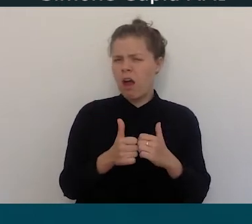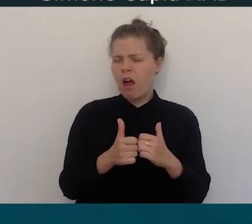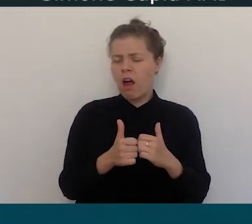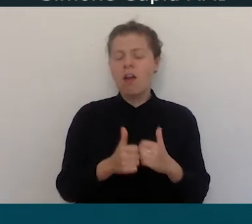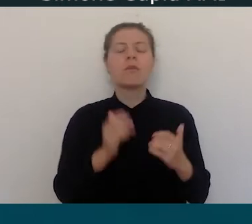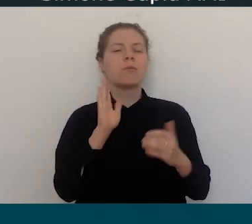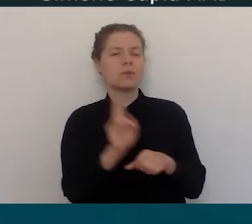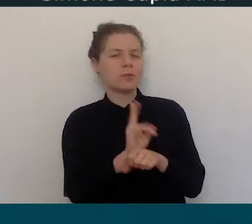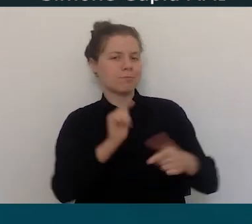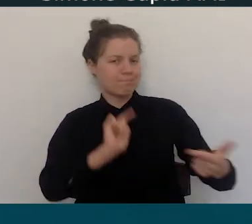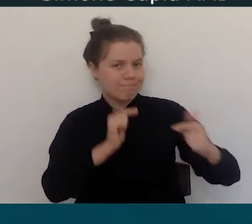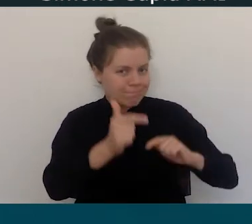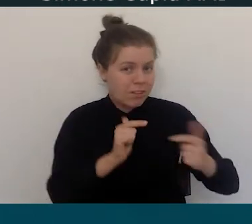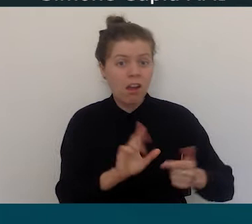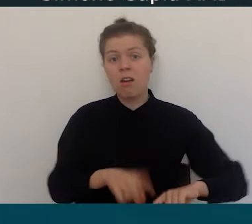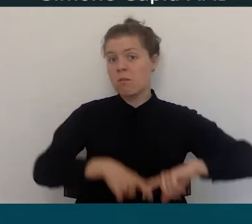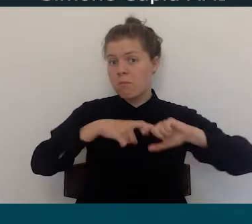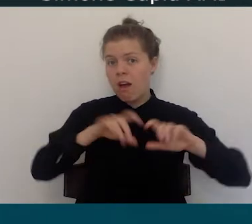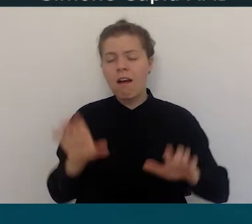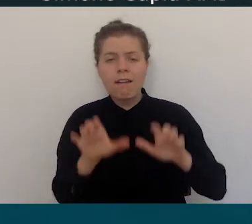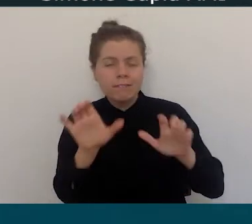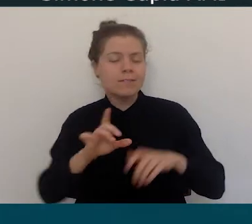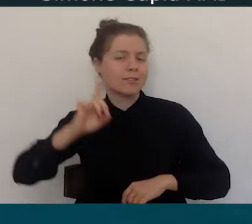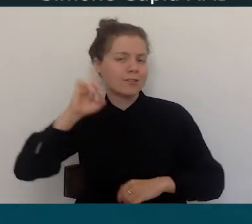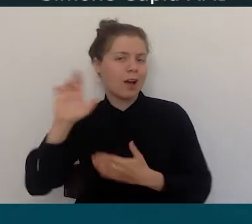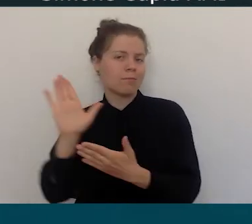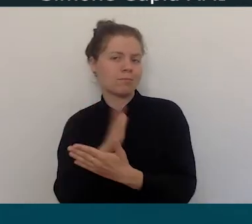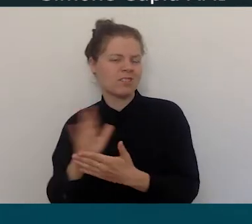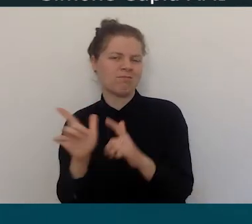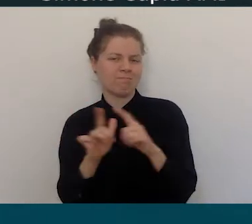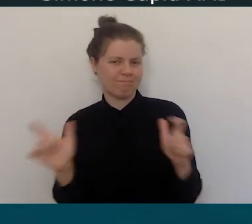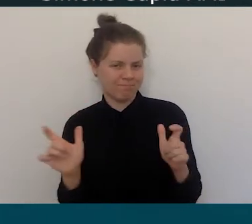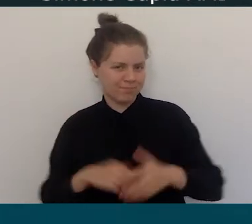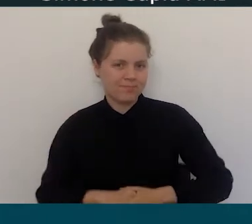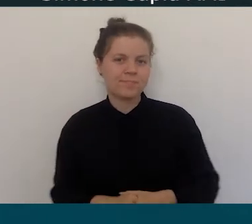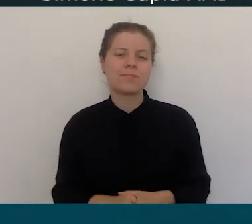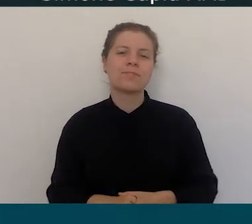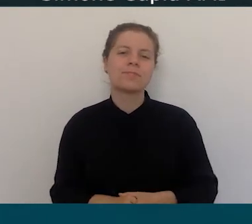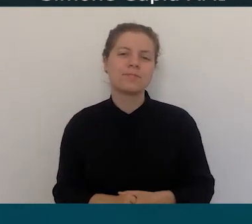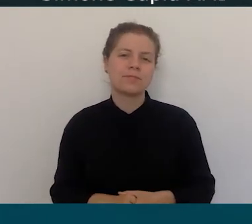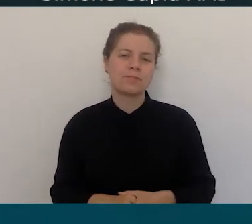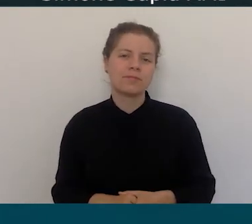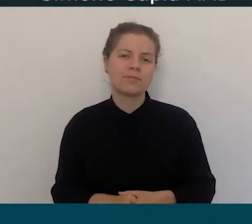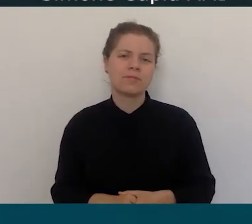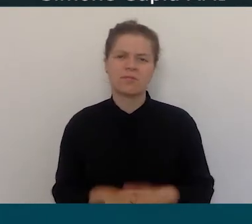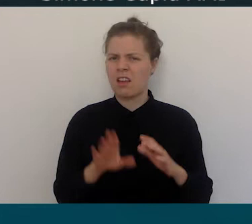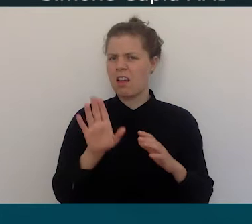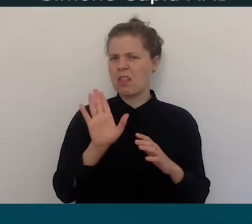your gaps in conversation, your actions, your sounds, your music, etc., etc. Where do we